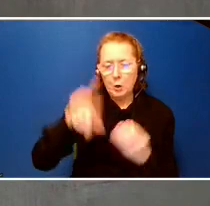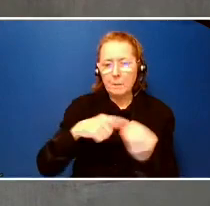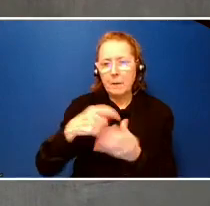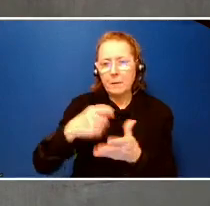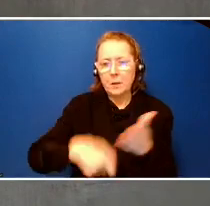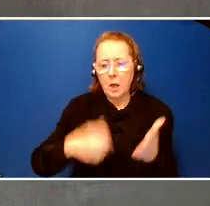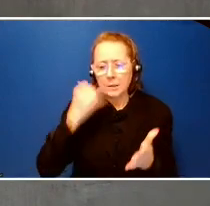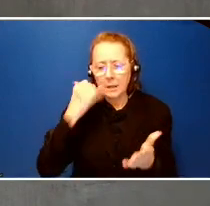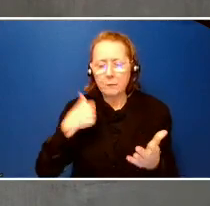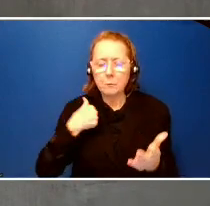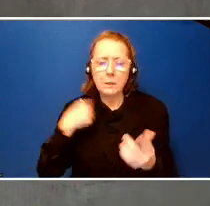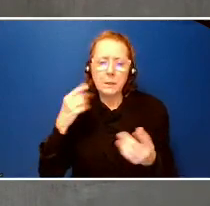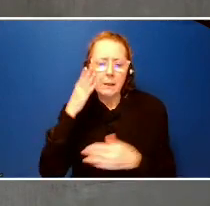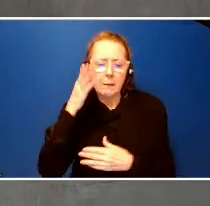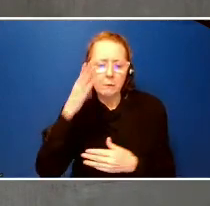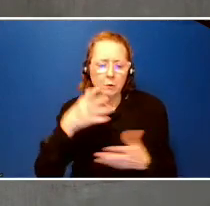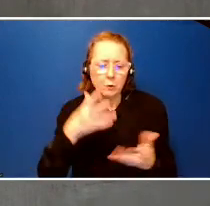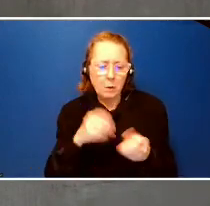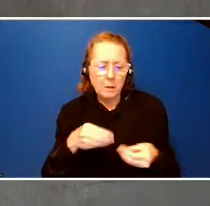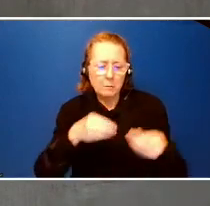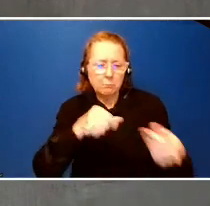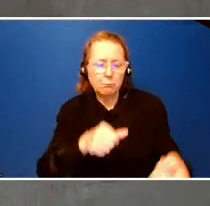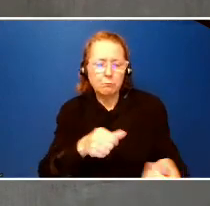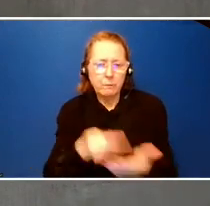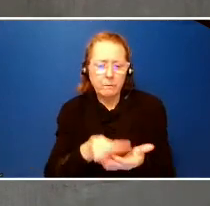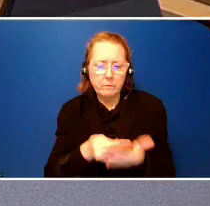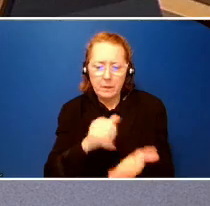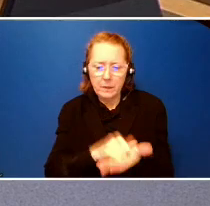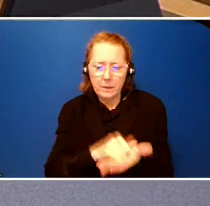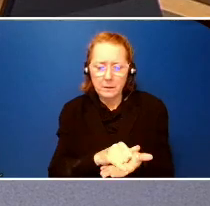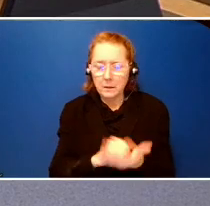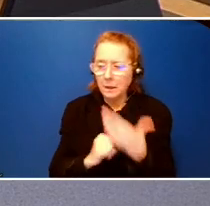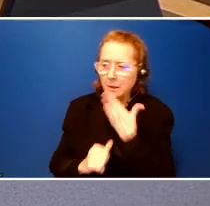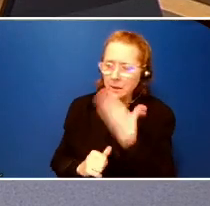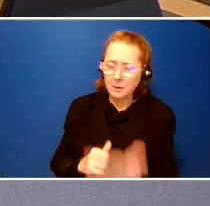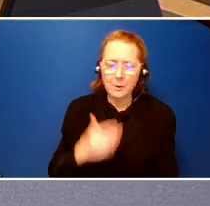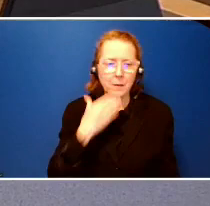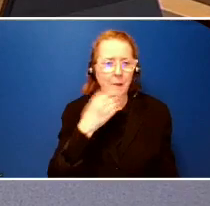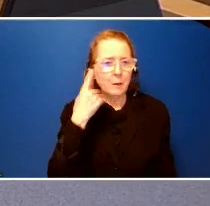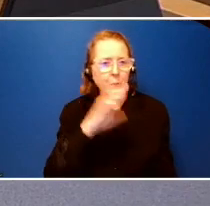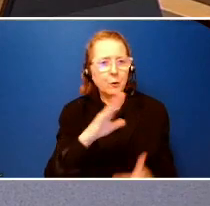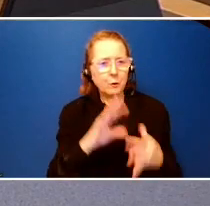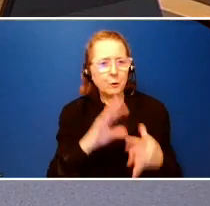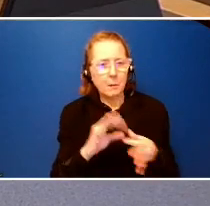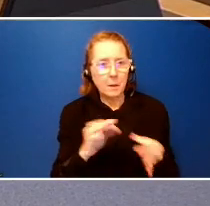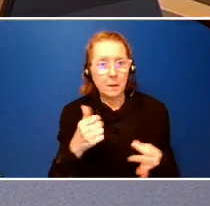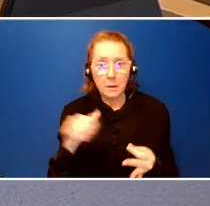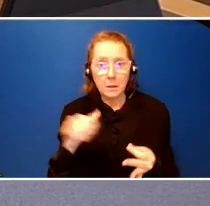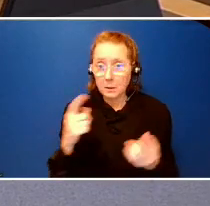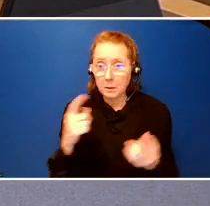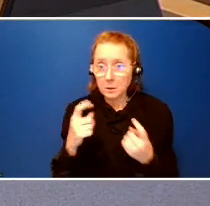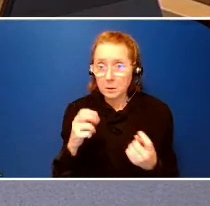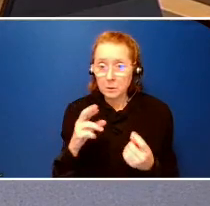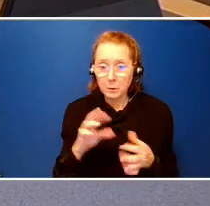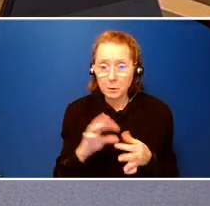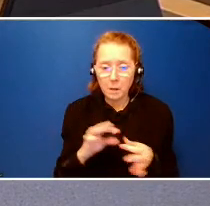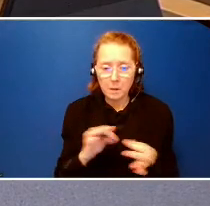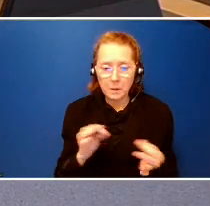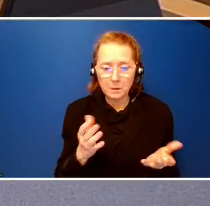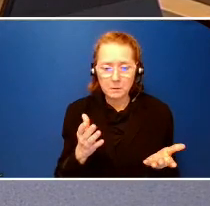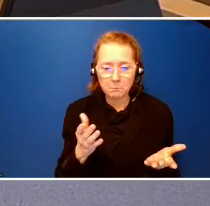that down the road. Thank you. Thank you so much for your comment. Are there any questions or comments from